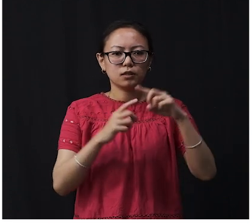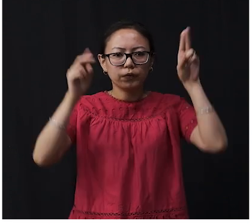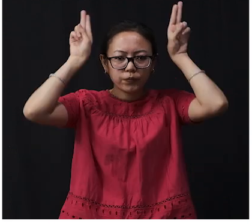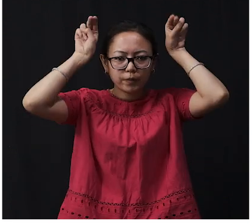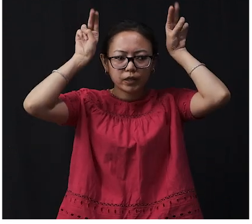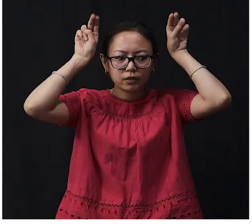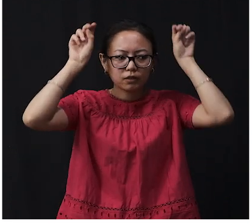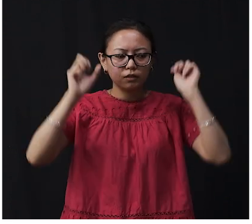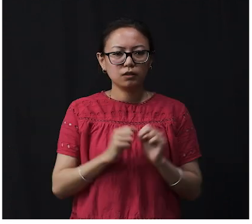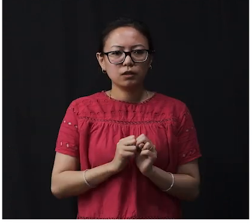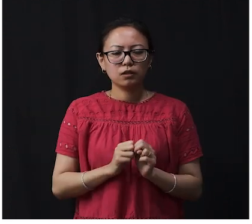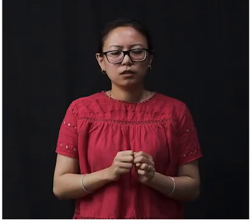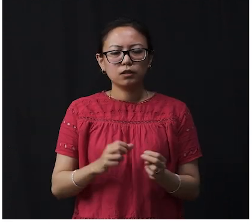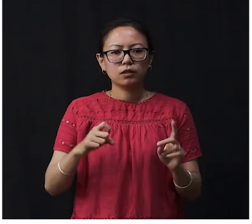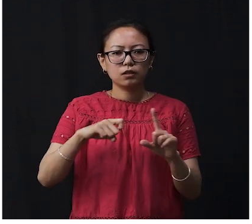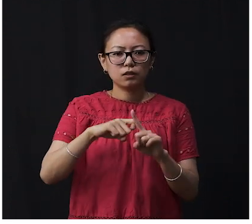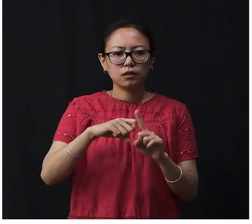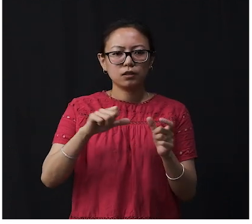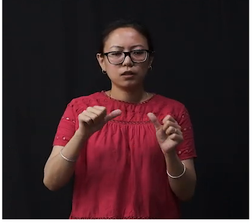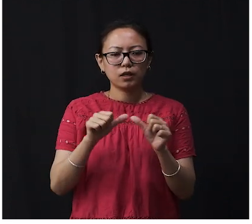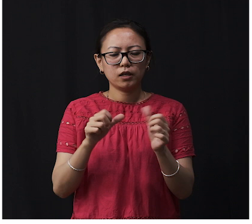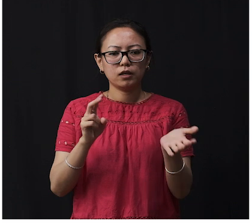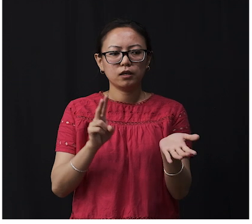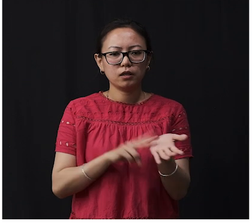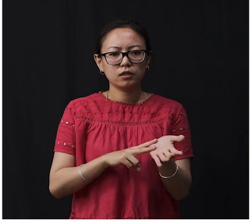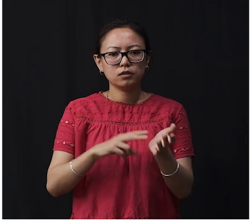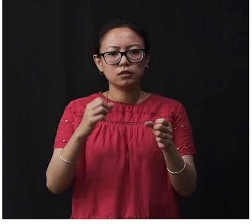R-A-B-B-I-T, rabbit. Kangaroo,